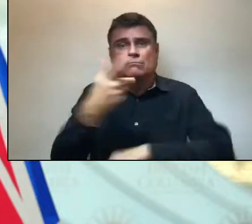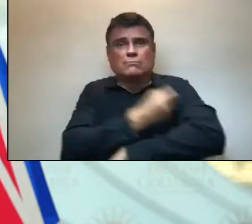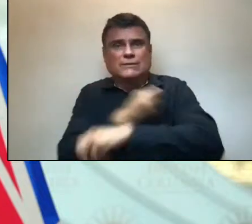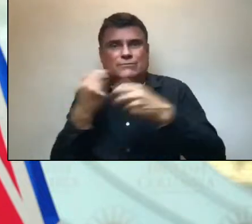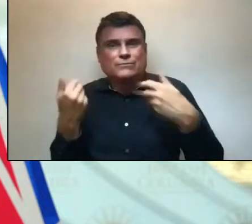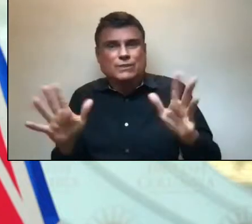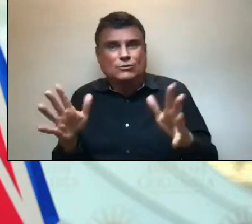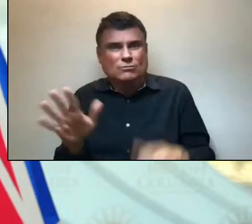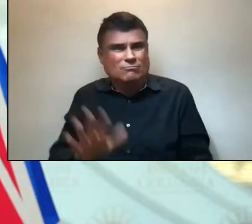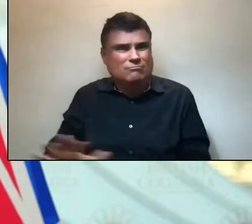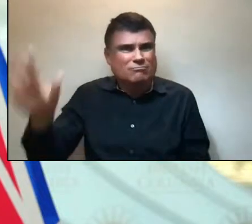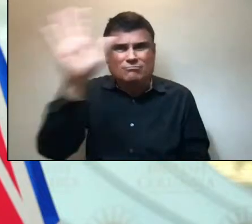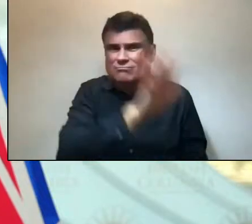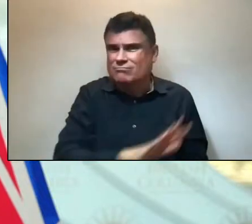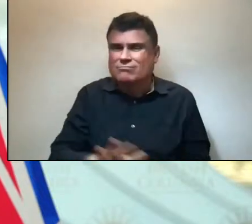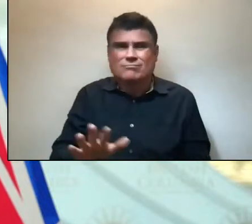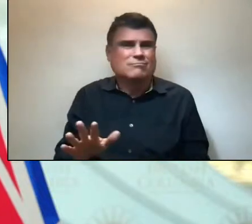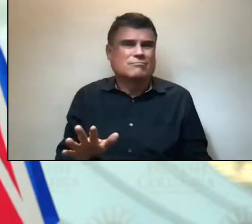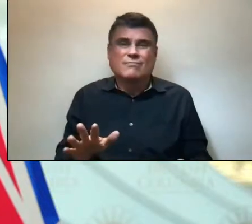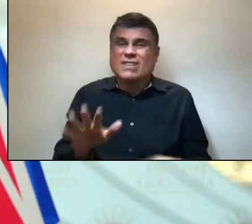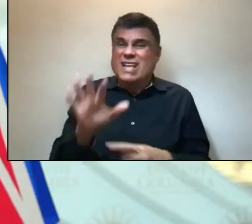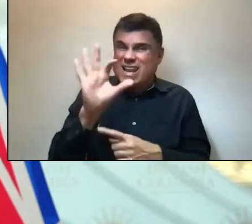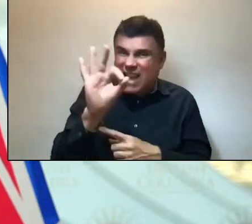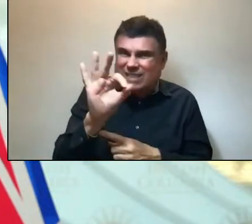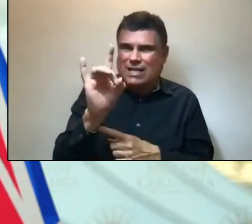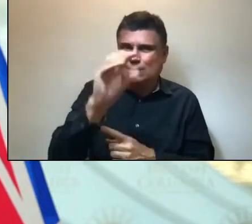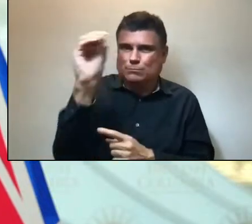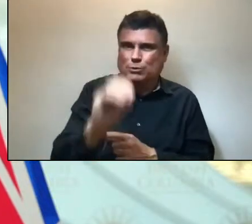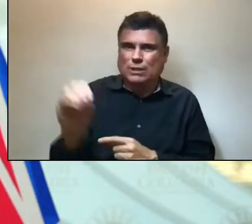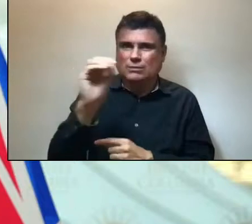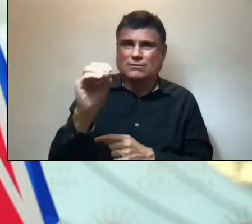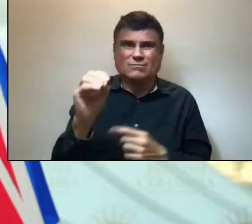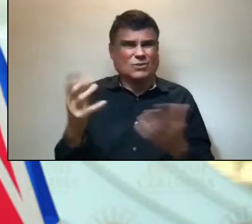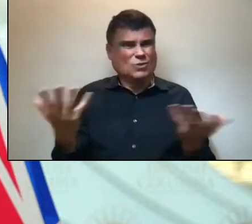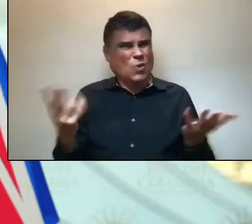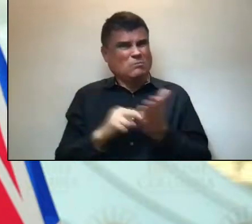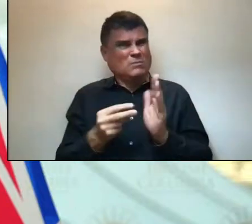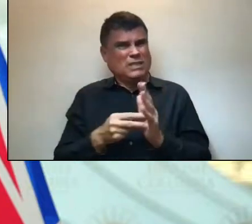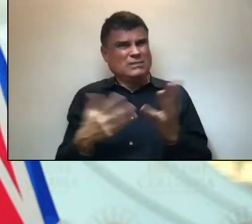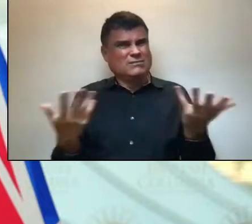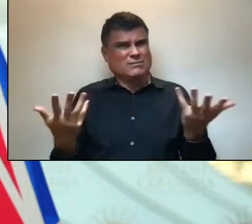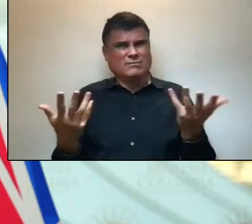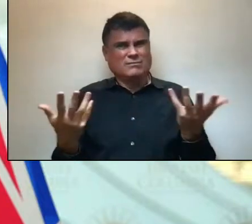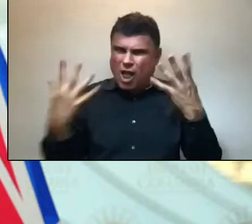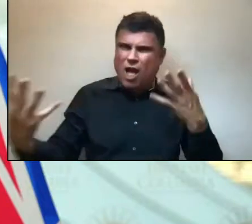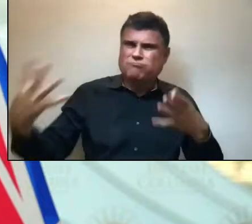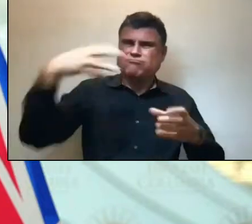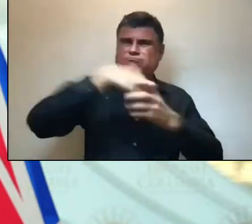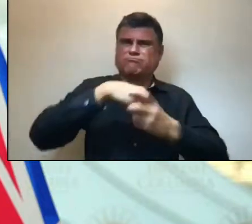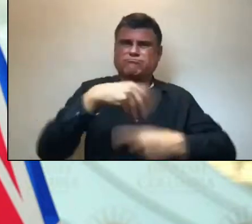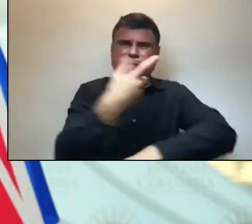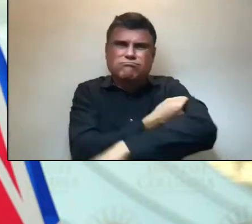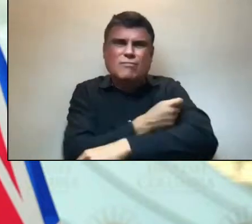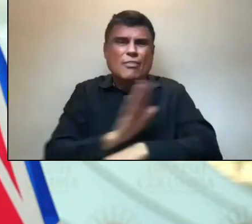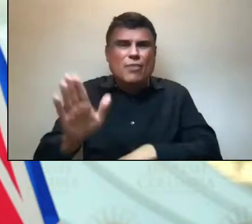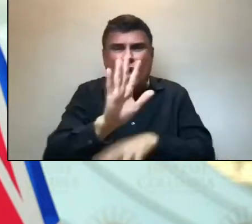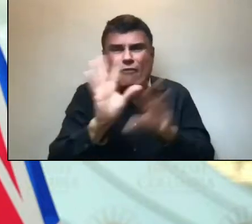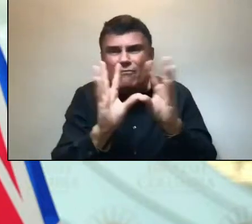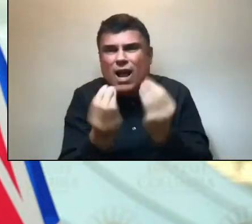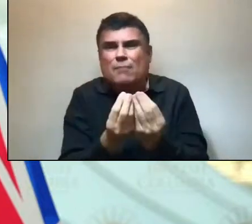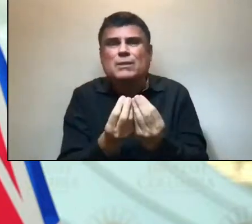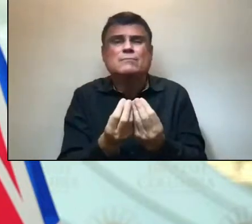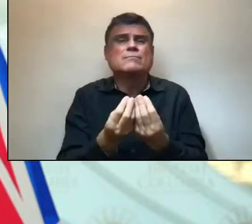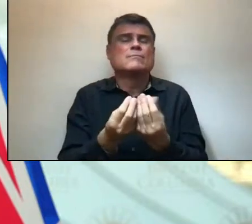And obviously, for everyone involved, either as a family member, as a resident in long-term care, or works in long-term care, having booster